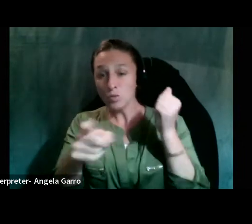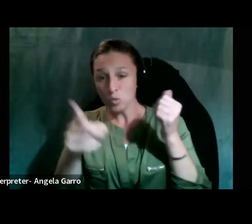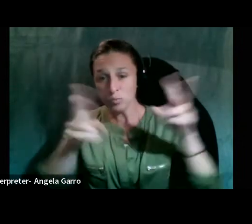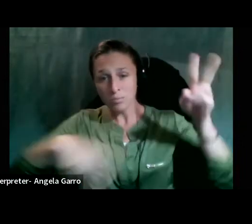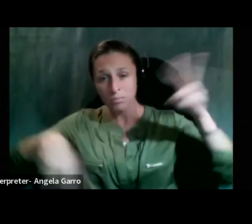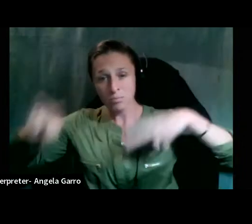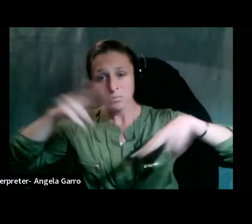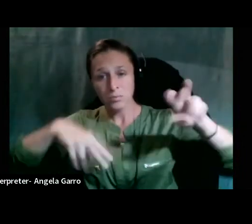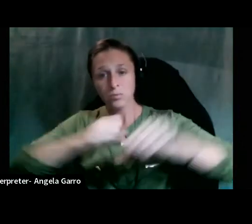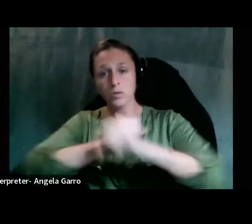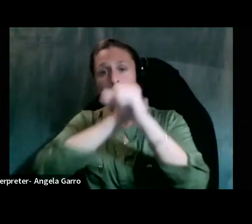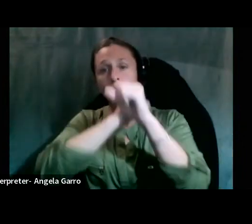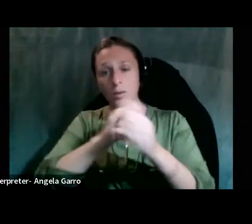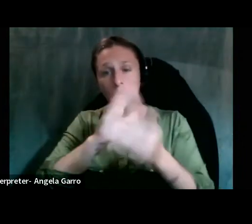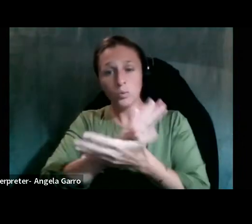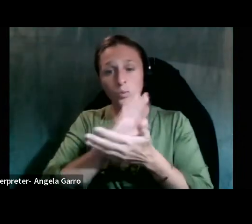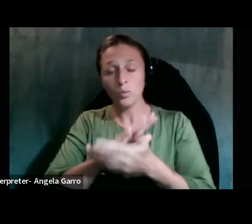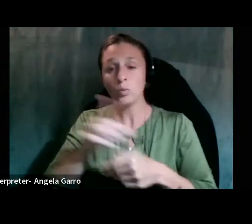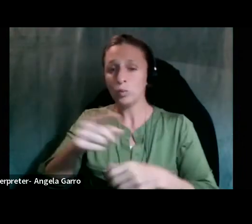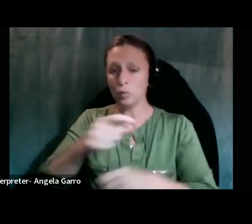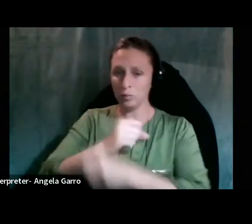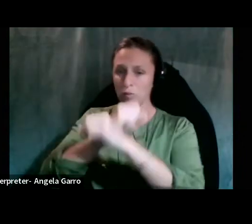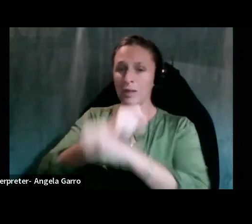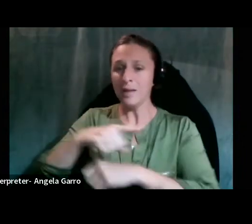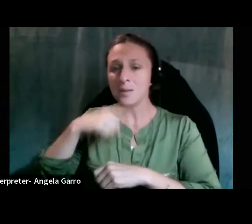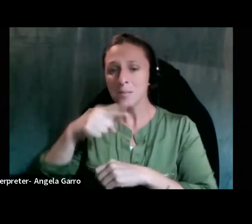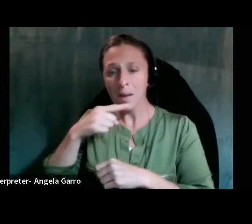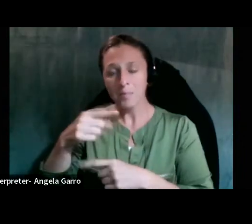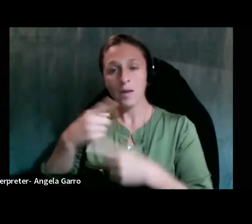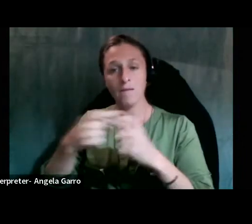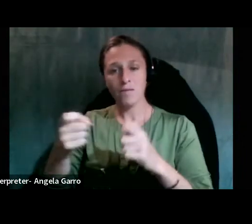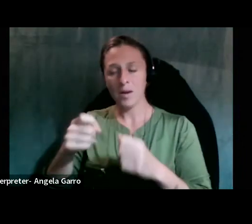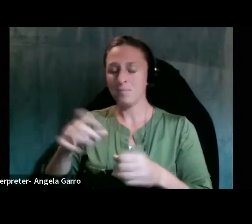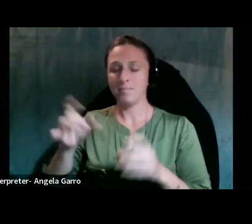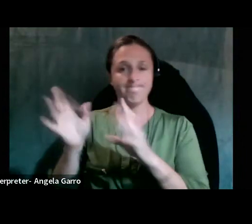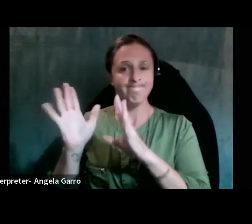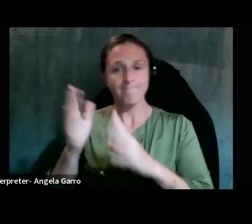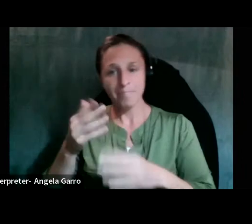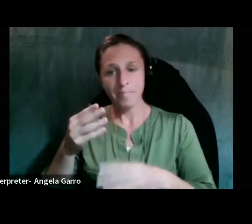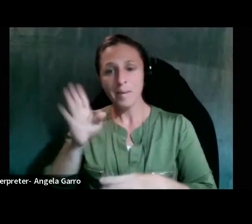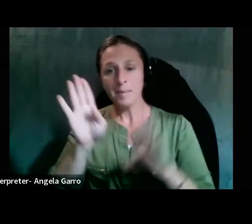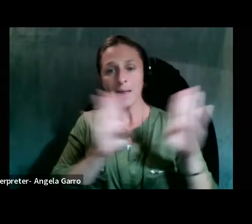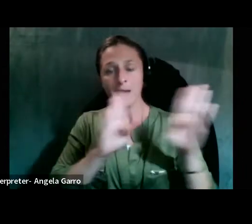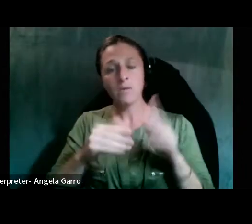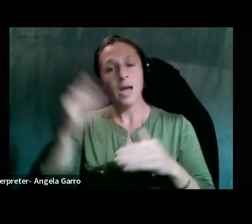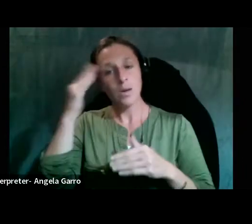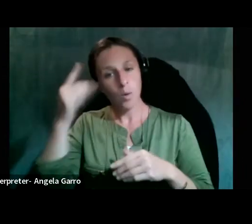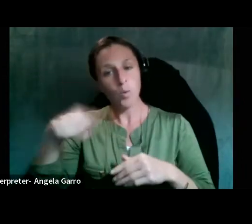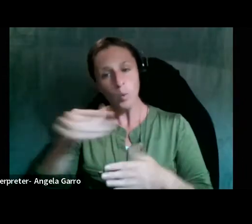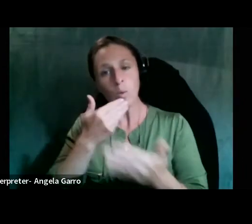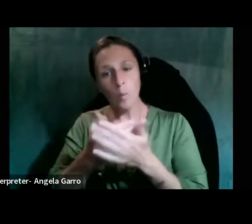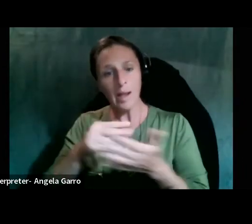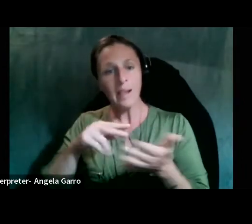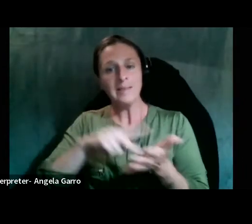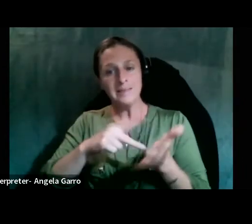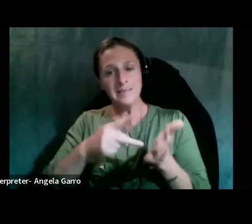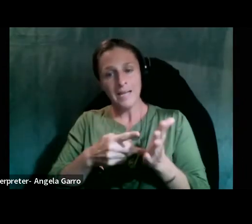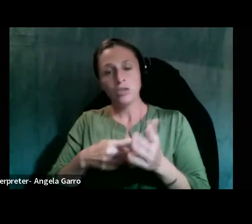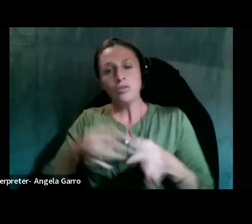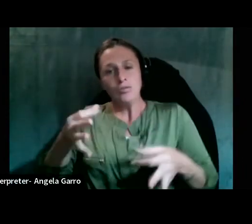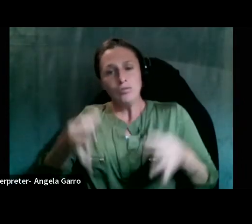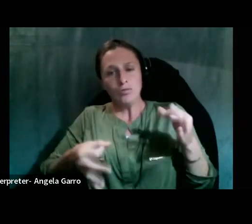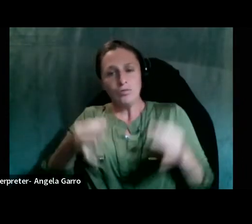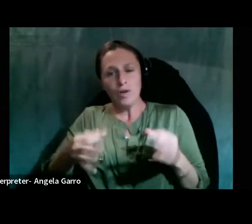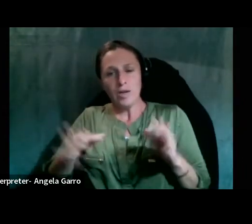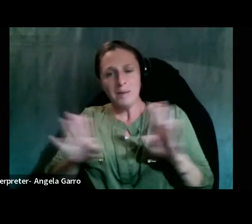protect the schools and the public from rogue behavior. I know you are well-intentioned, judge the behavior of the